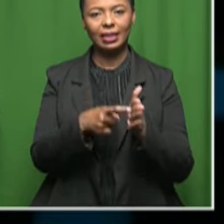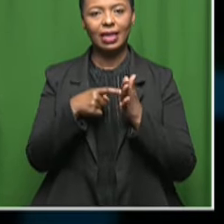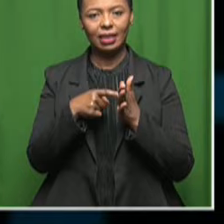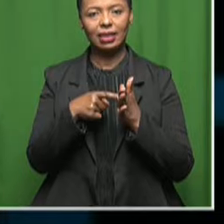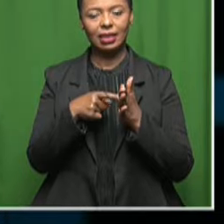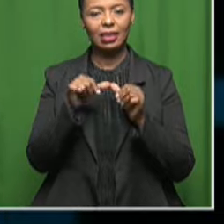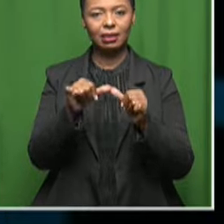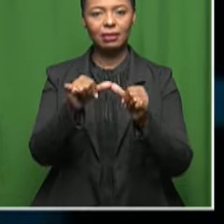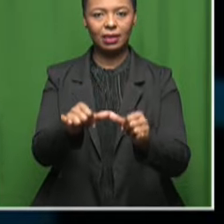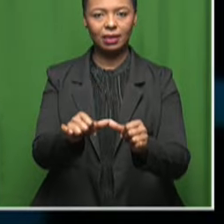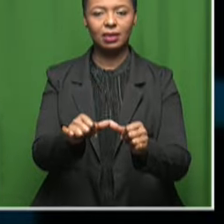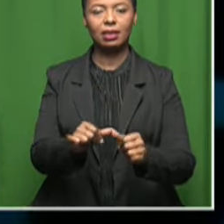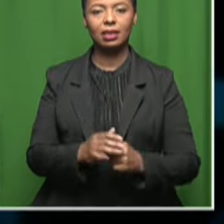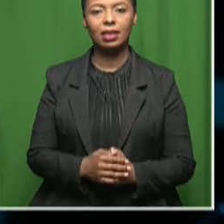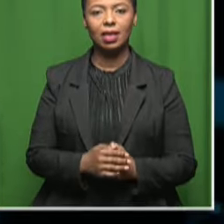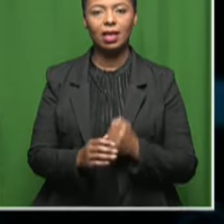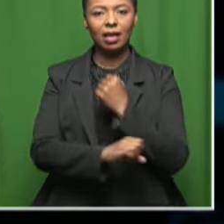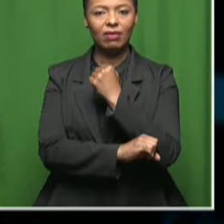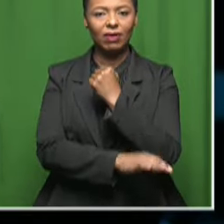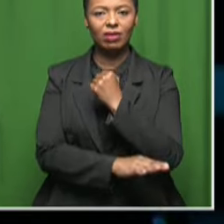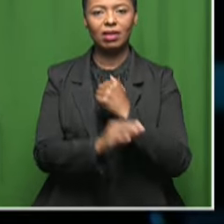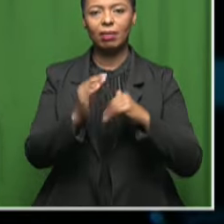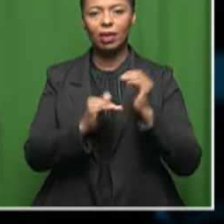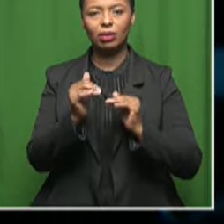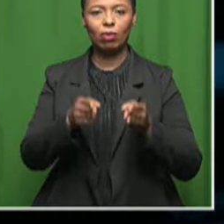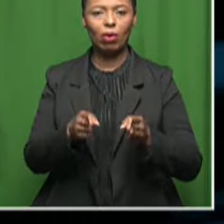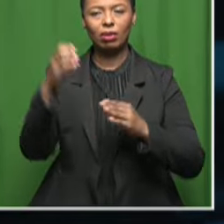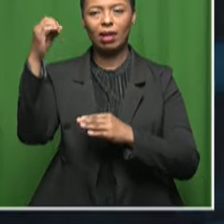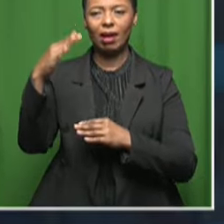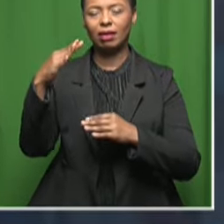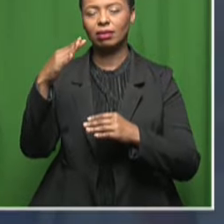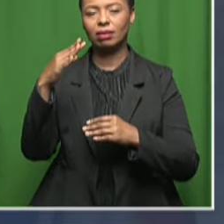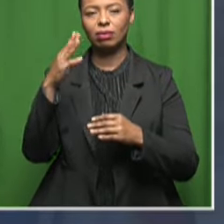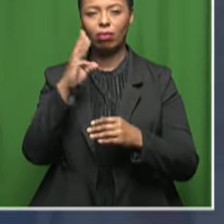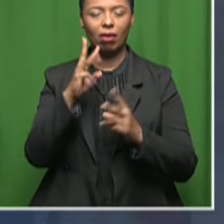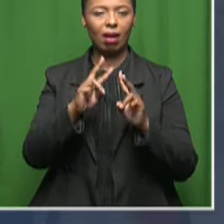investment in infrastructure. Has it all been contained in the document? Tell us everything.